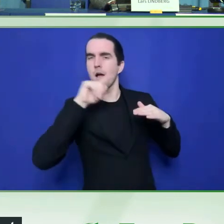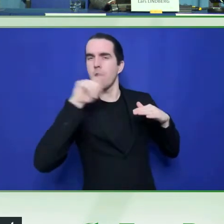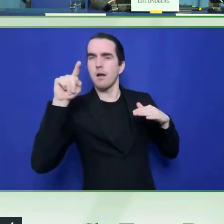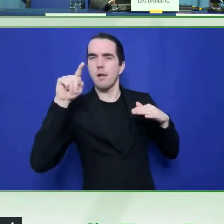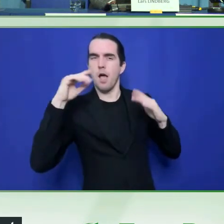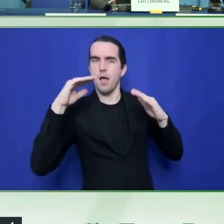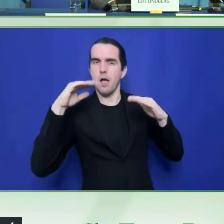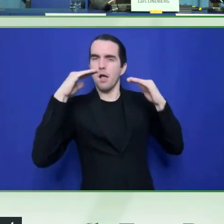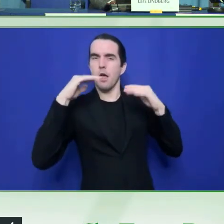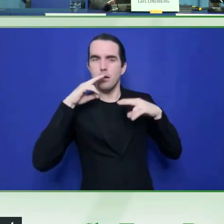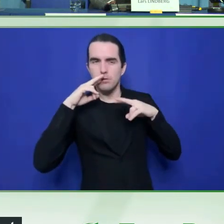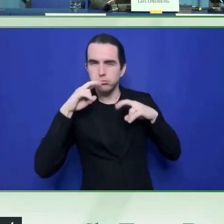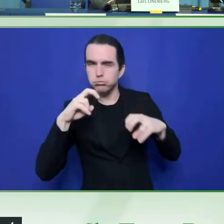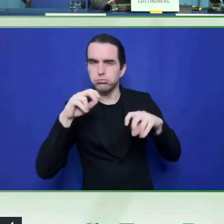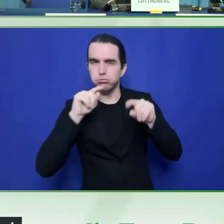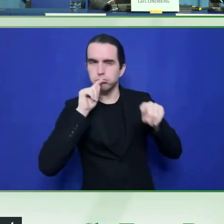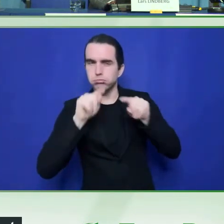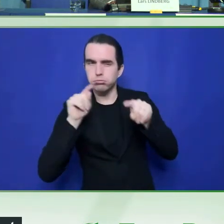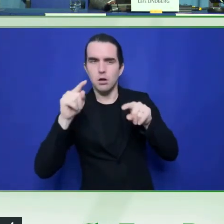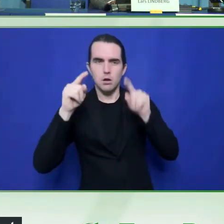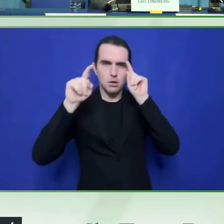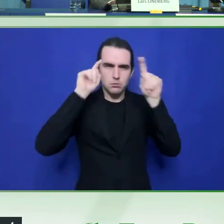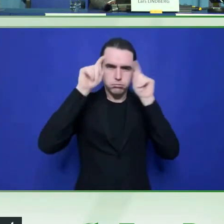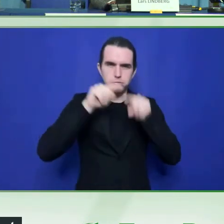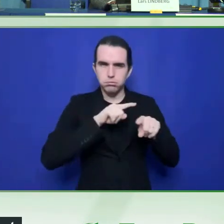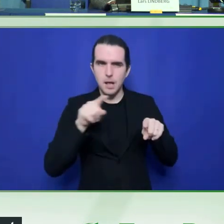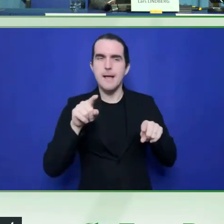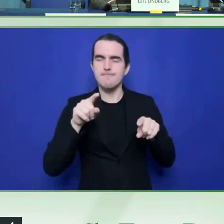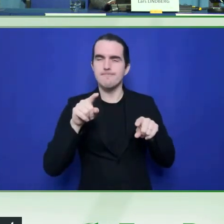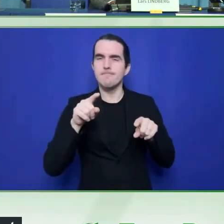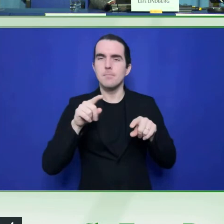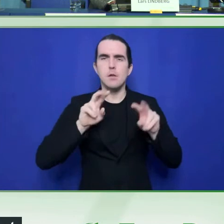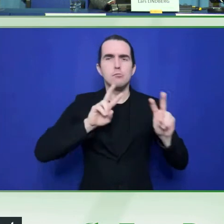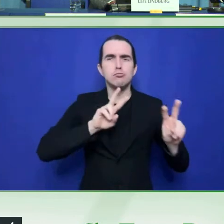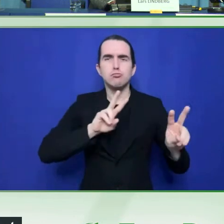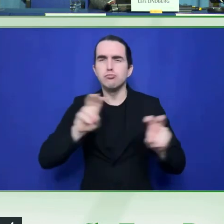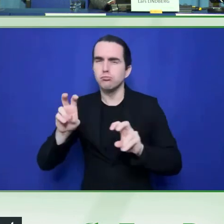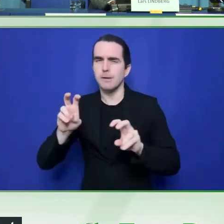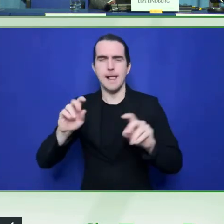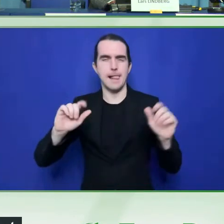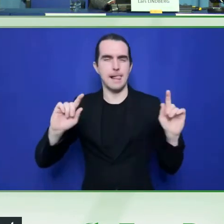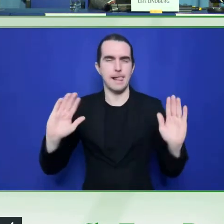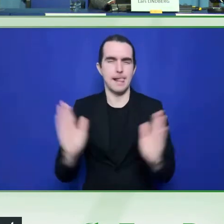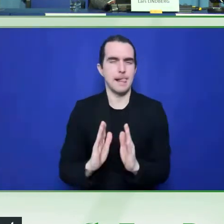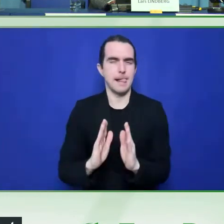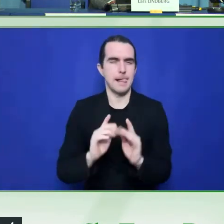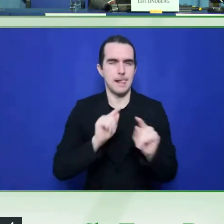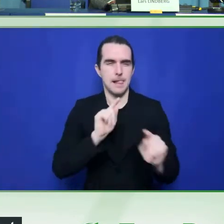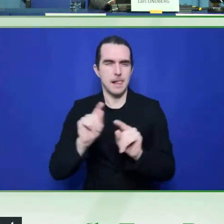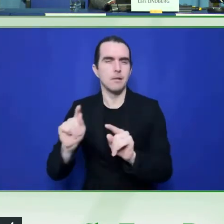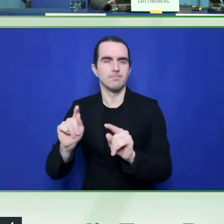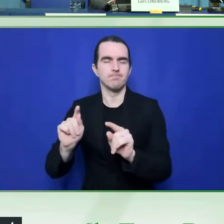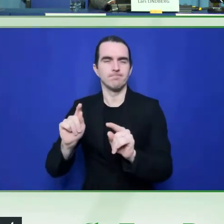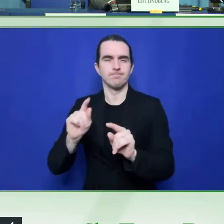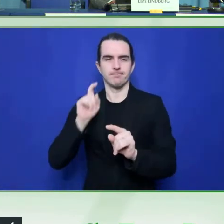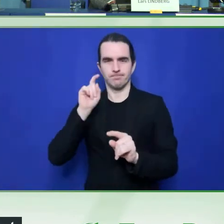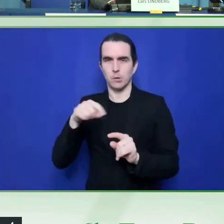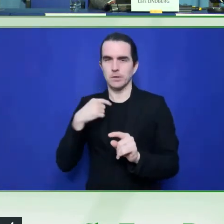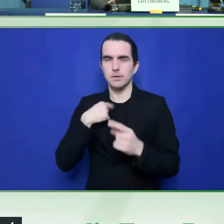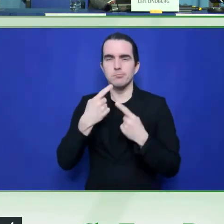We had 3 main publications that you can find